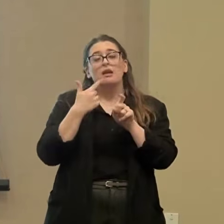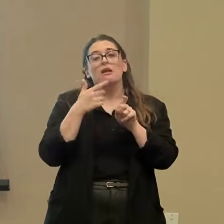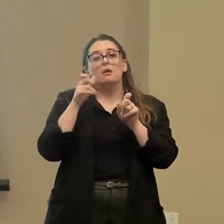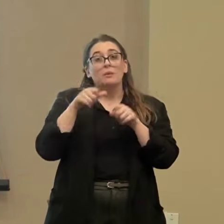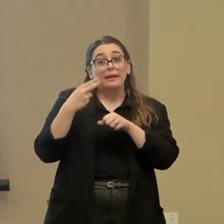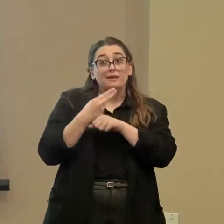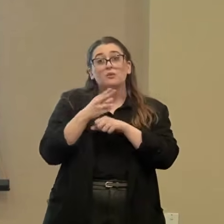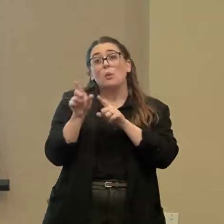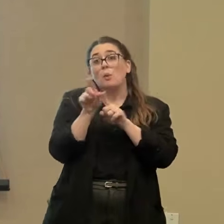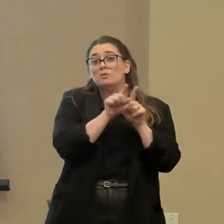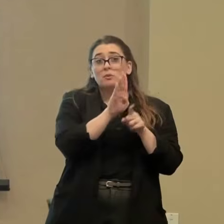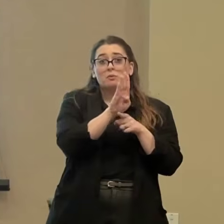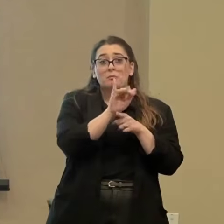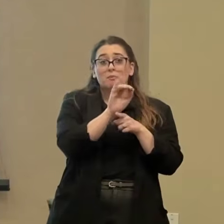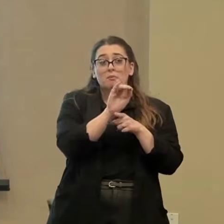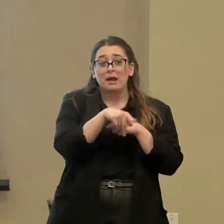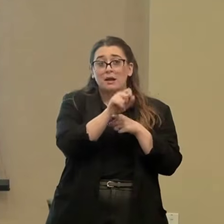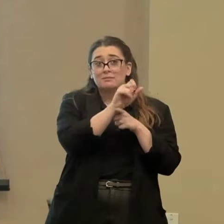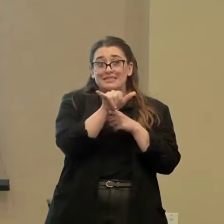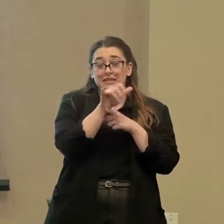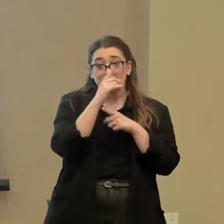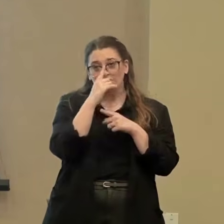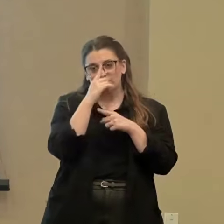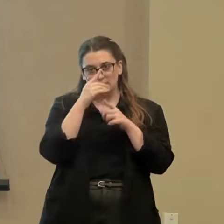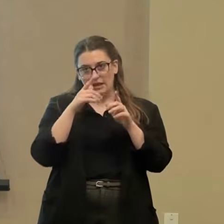we can do a biopsy. And not to get into the